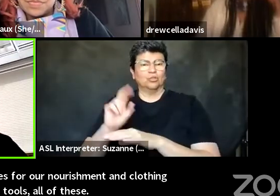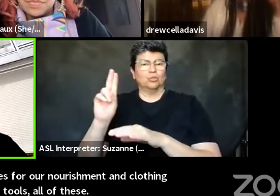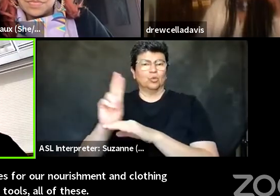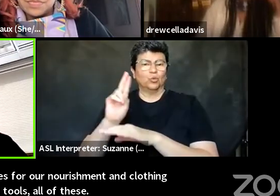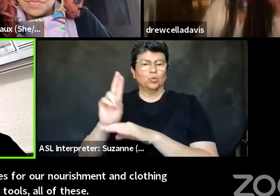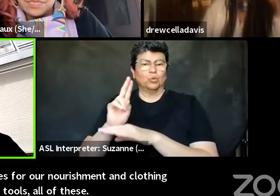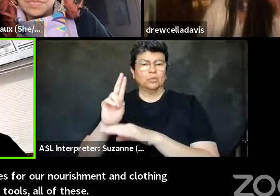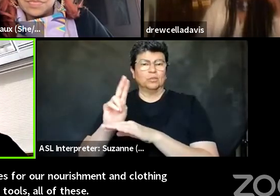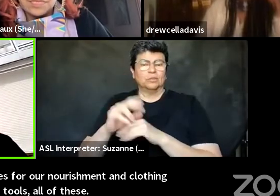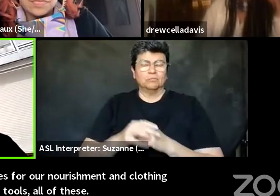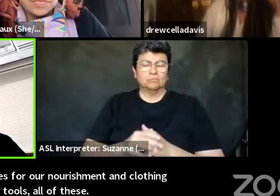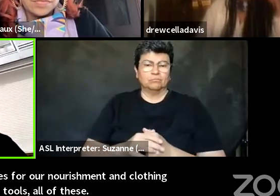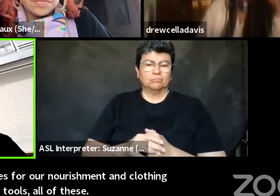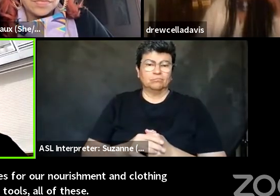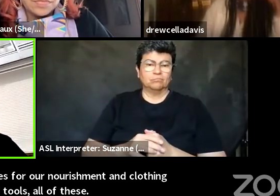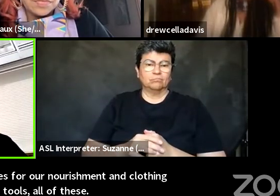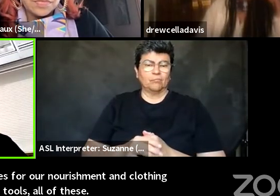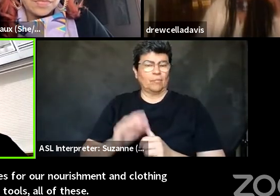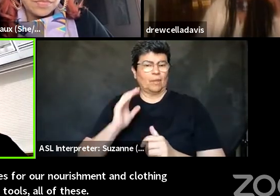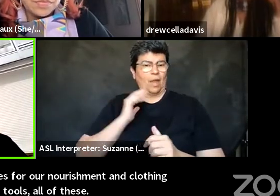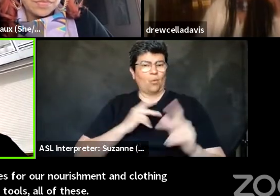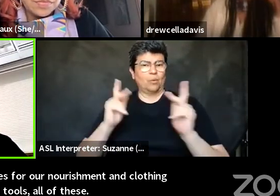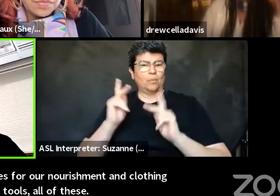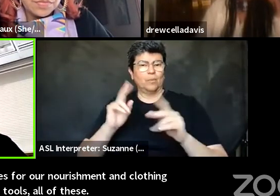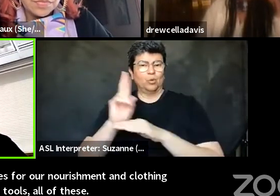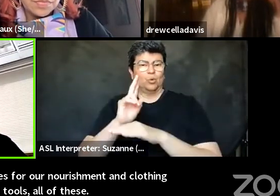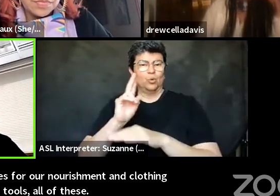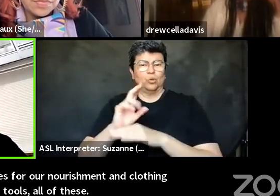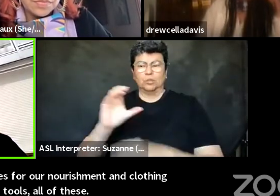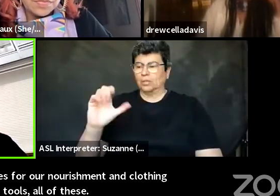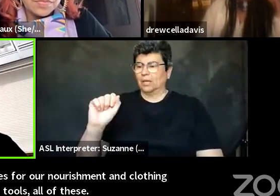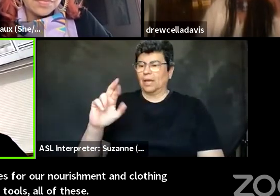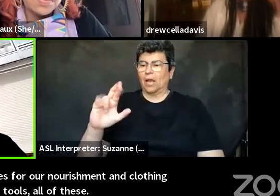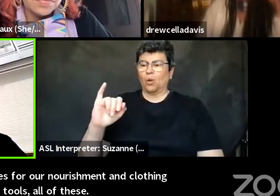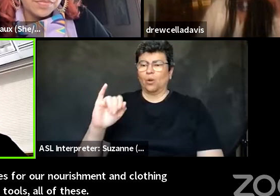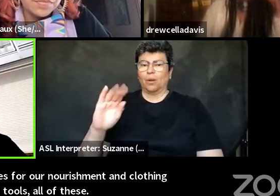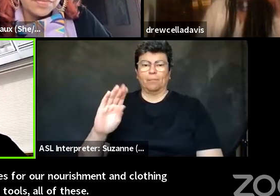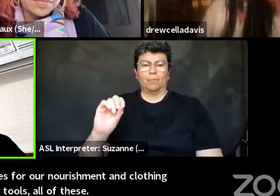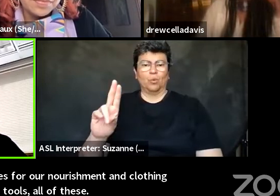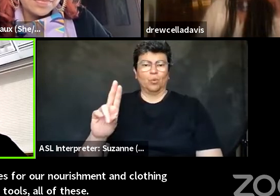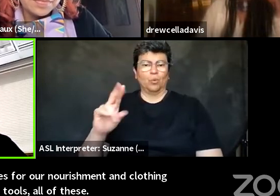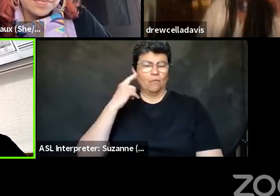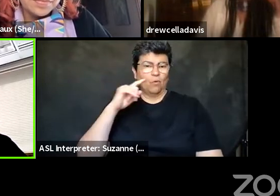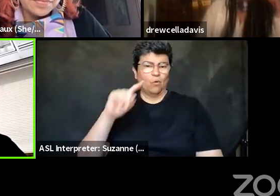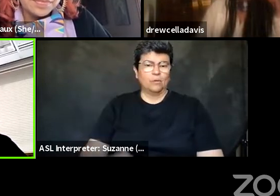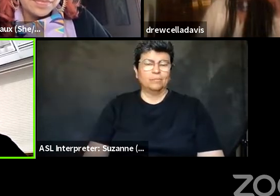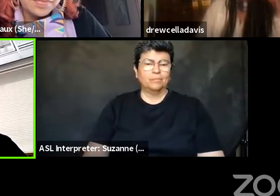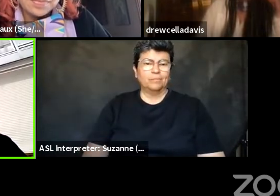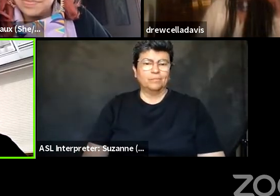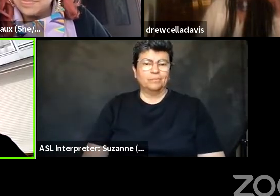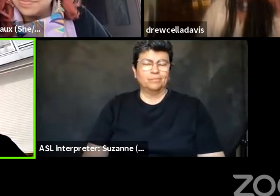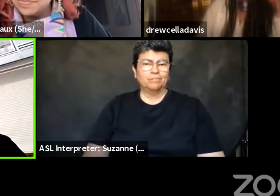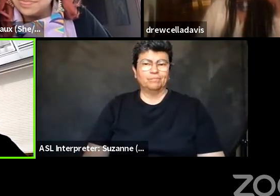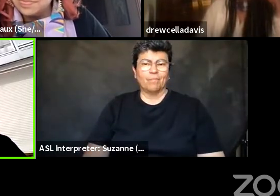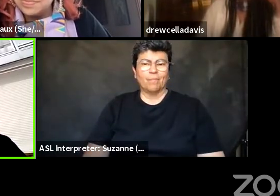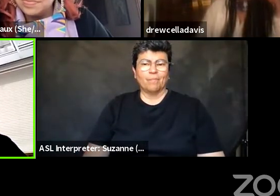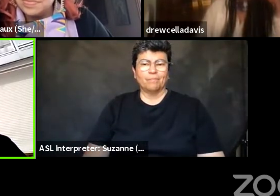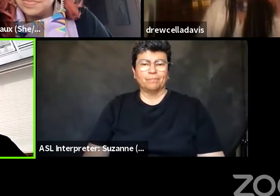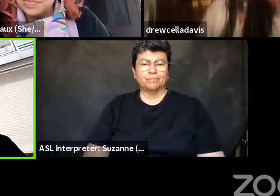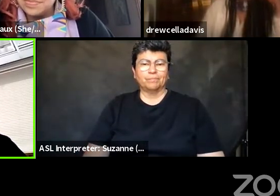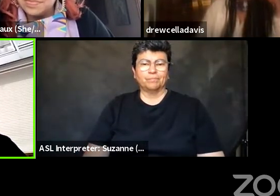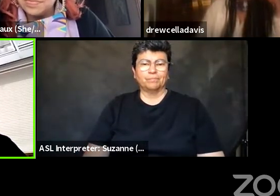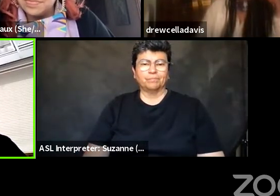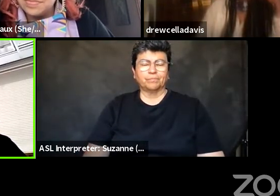that our people use the caribou for. And it's perhaps